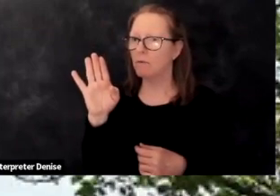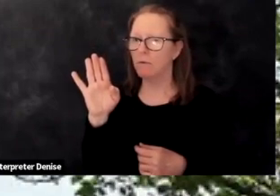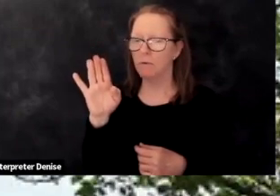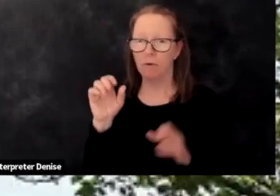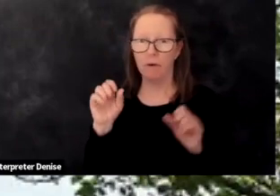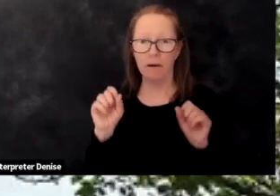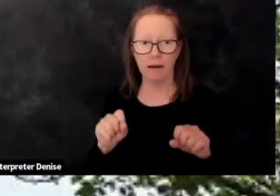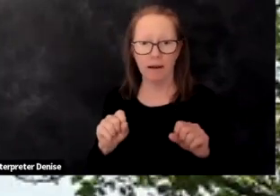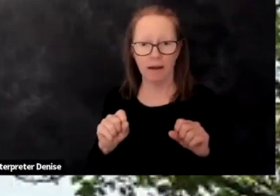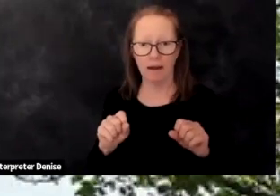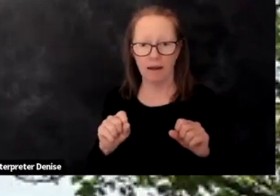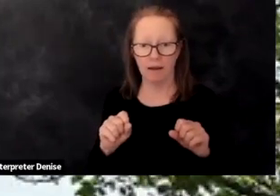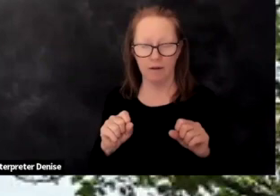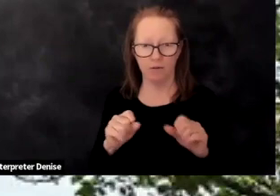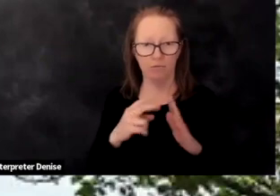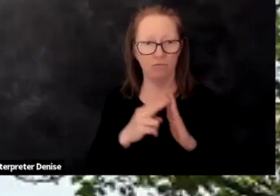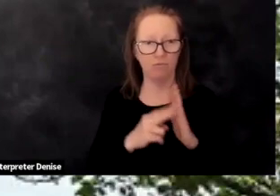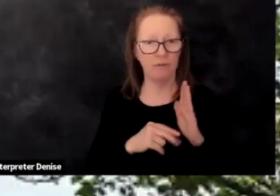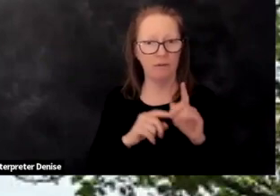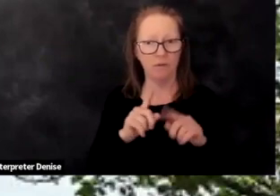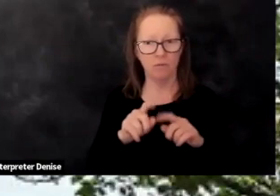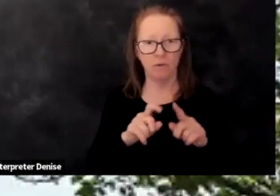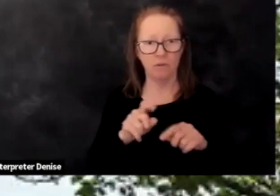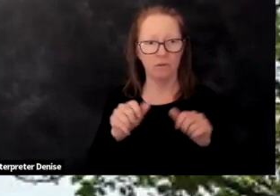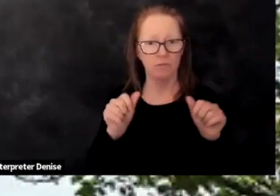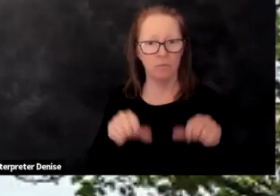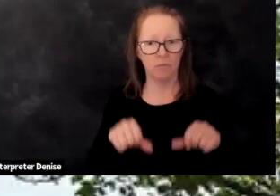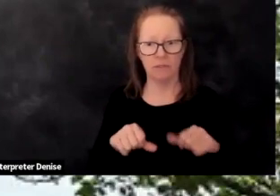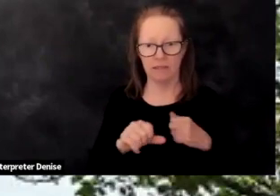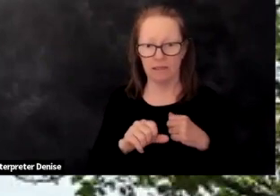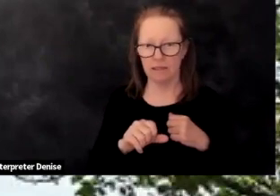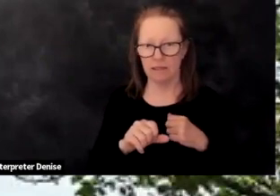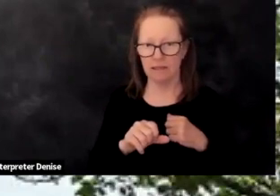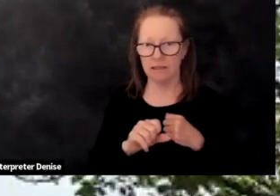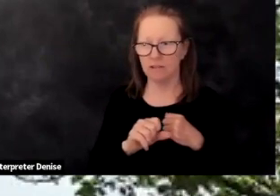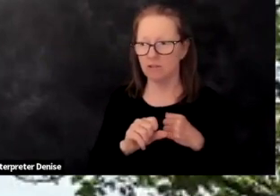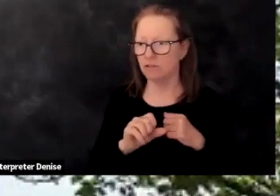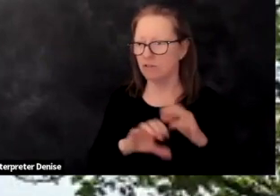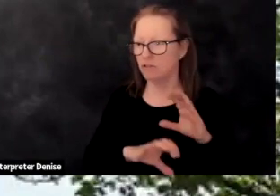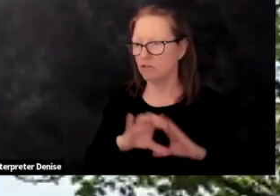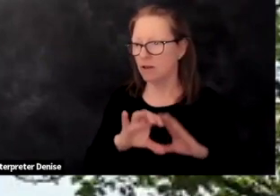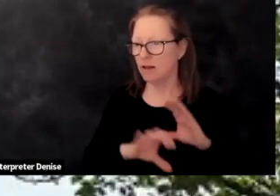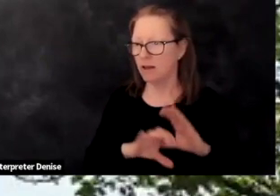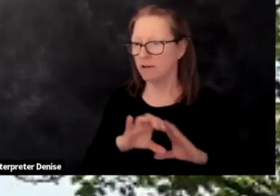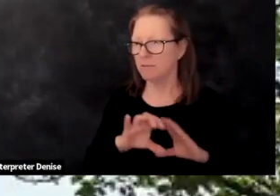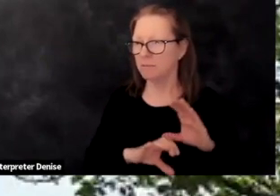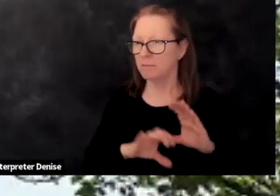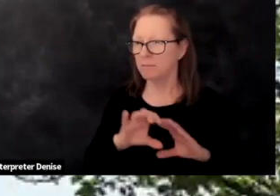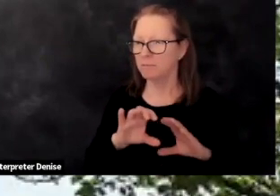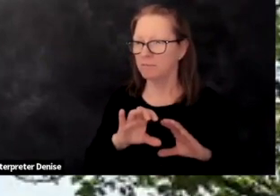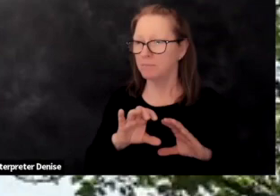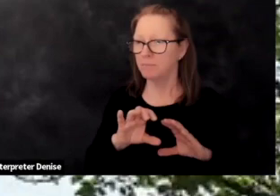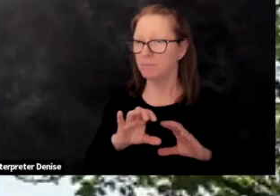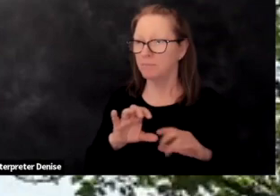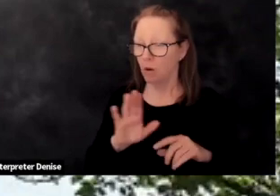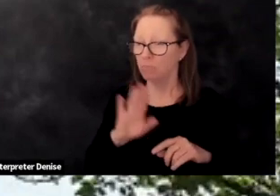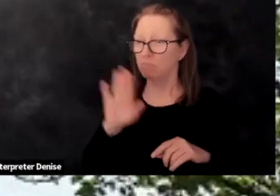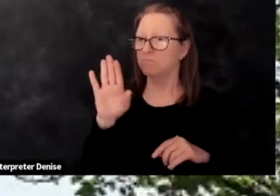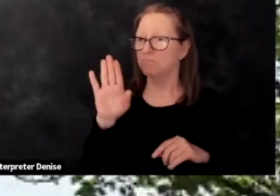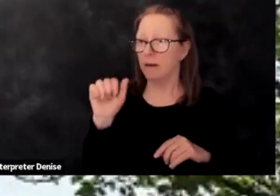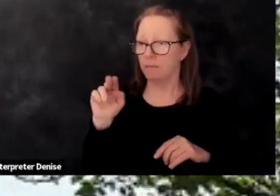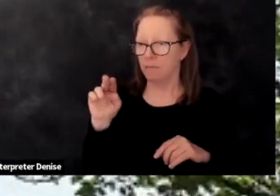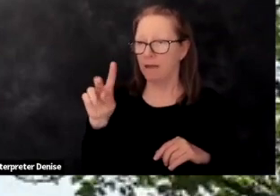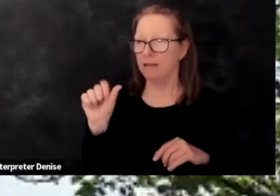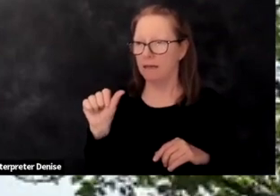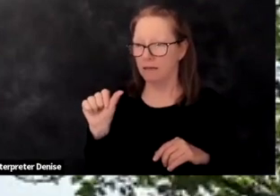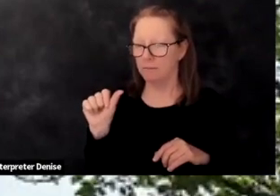questions that were posted in the chat, and then in the sorry, Amanda, I see that you have your hand raised. So let